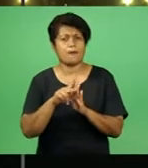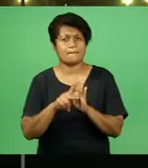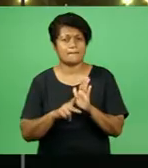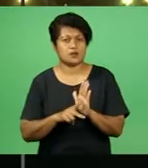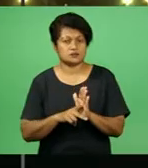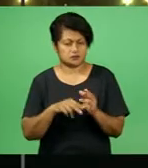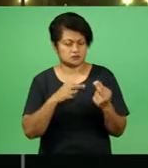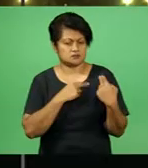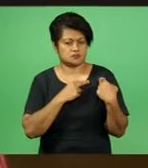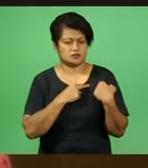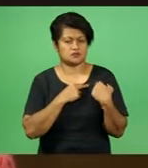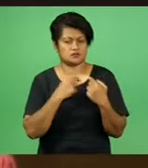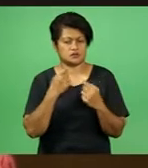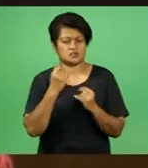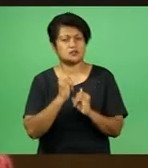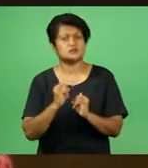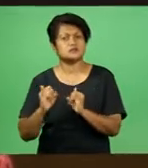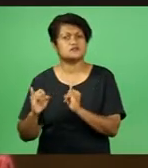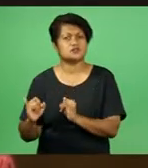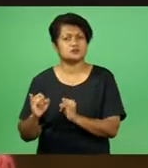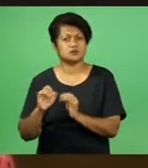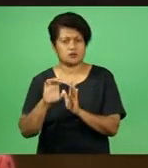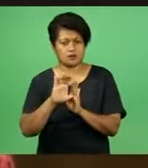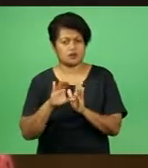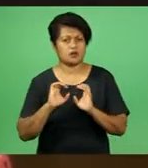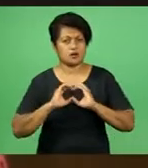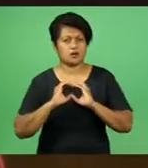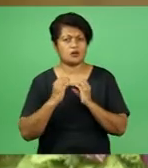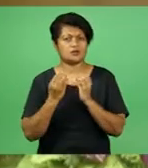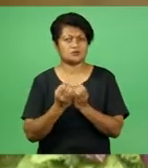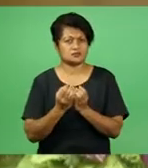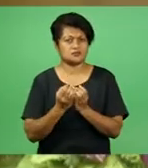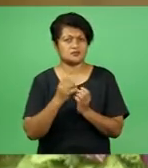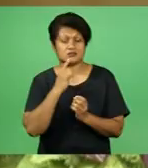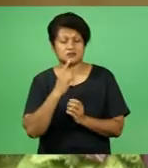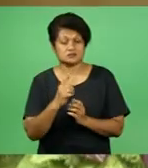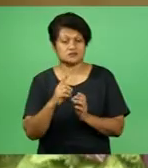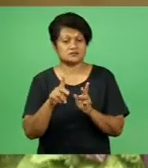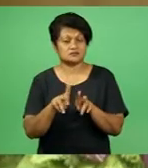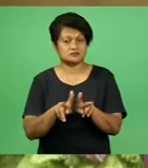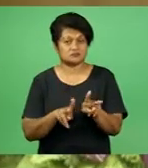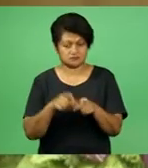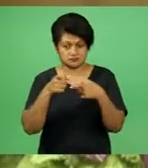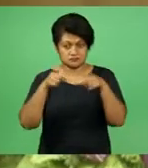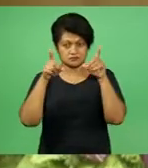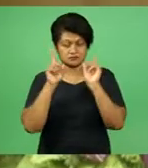to individual contracts. This is despite Acting Deputy Vice Chancellor Chito Vanualailai speaking publicly about the